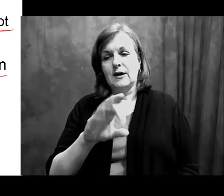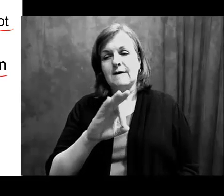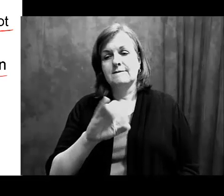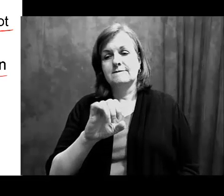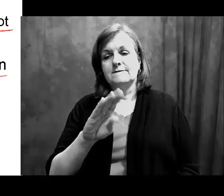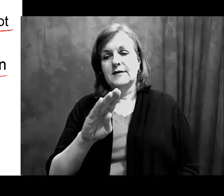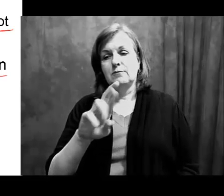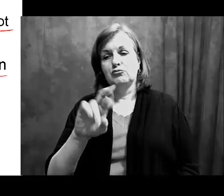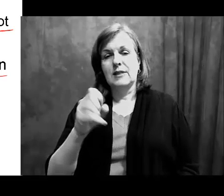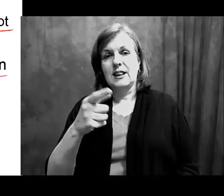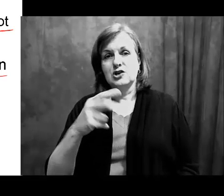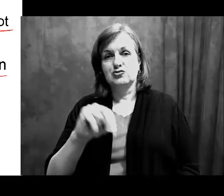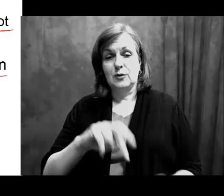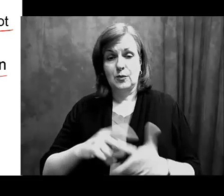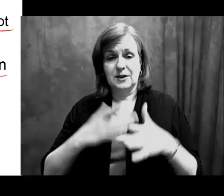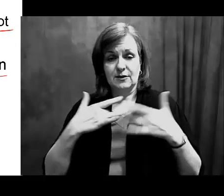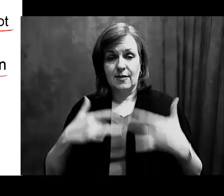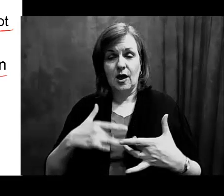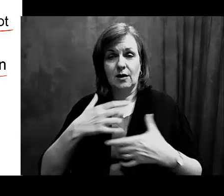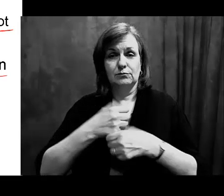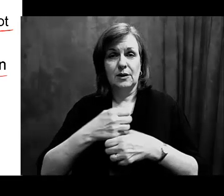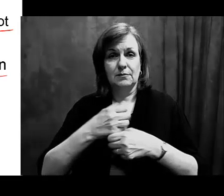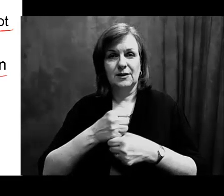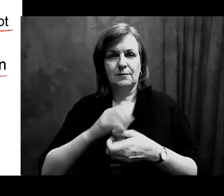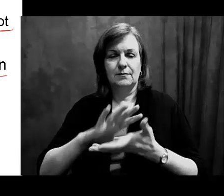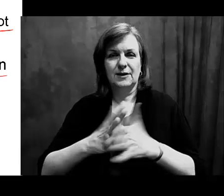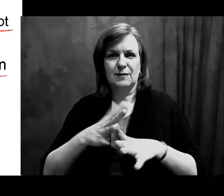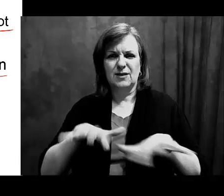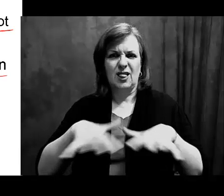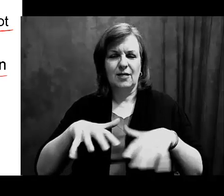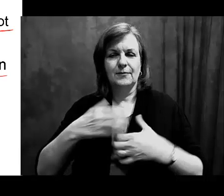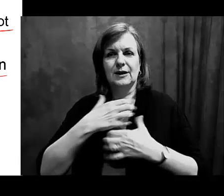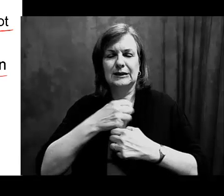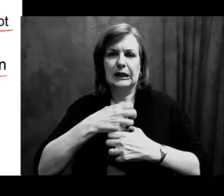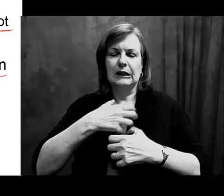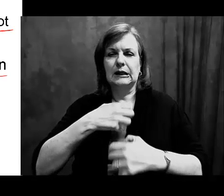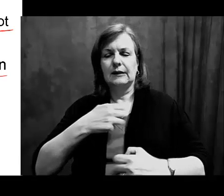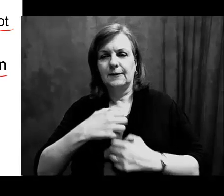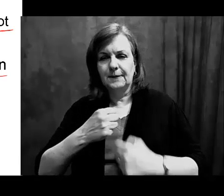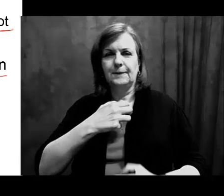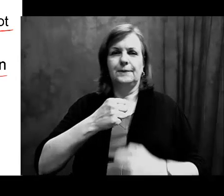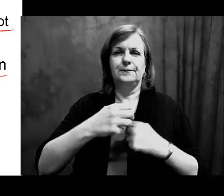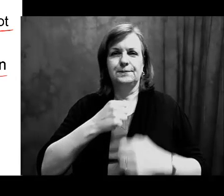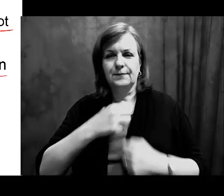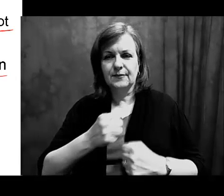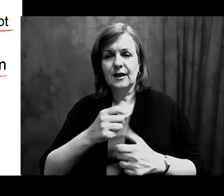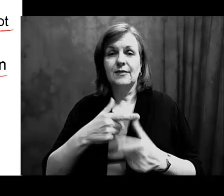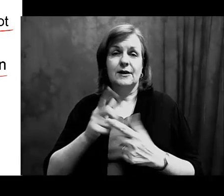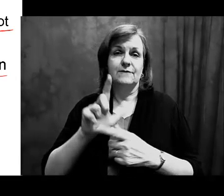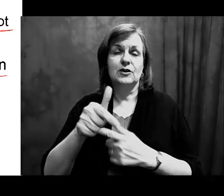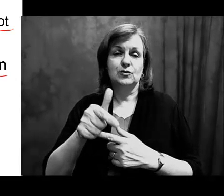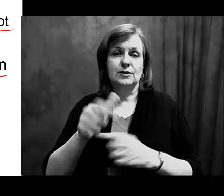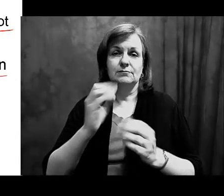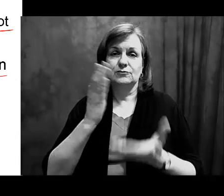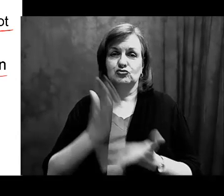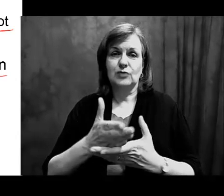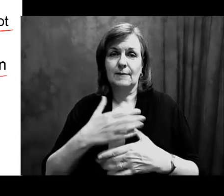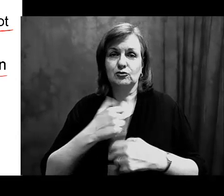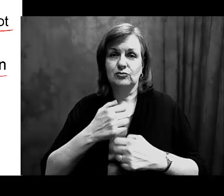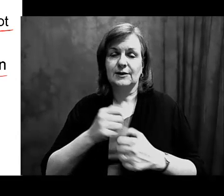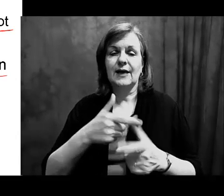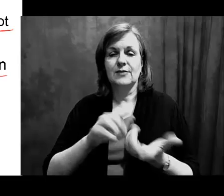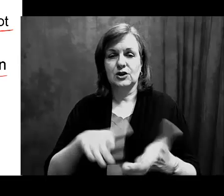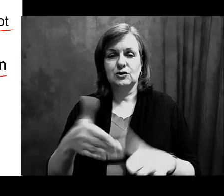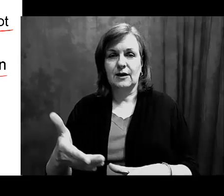fibrillation, and you get flutters in your heart, and essentially at some point you will get no contraction and